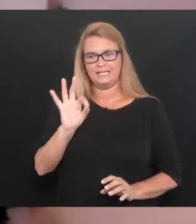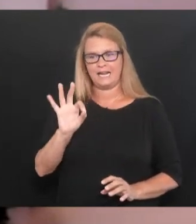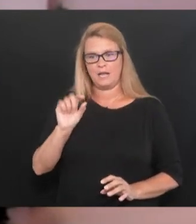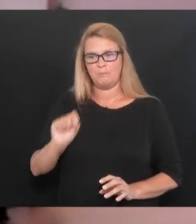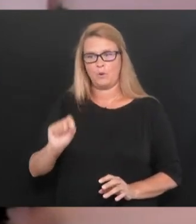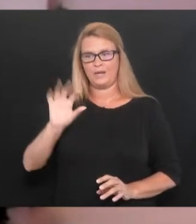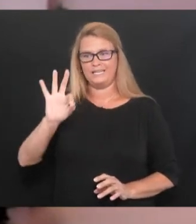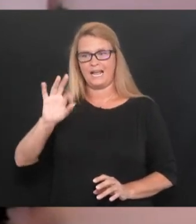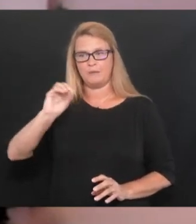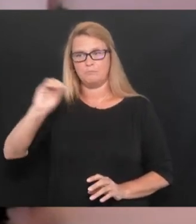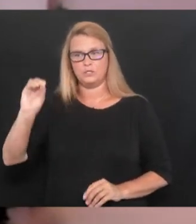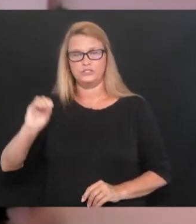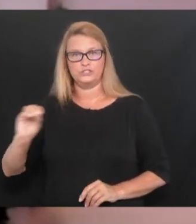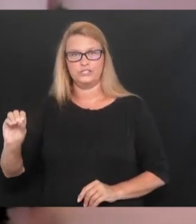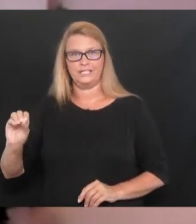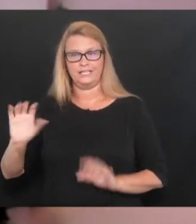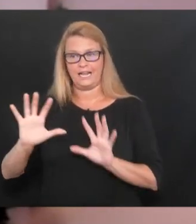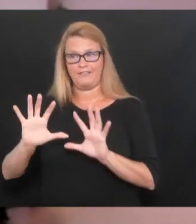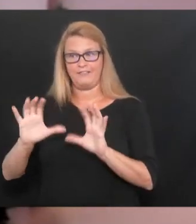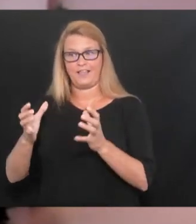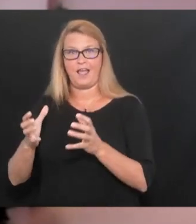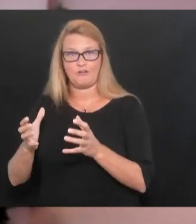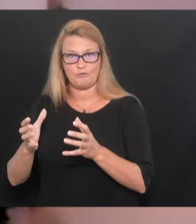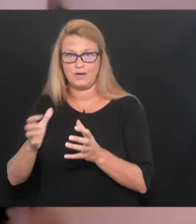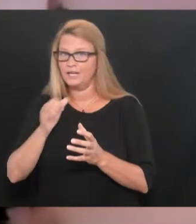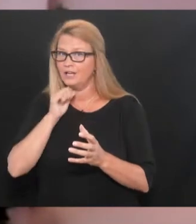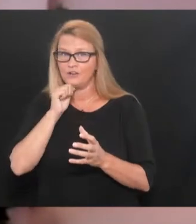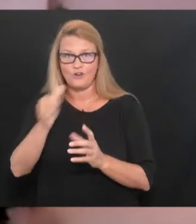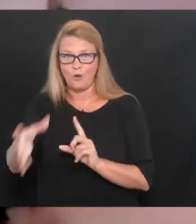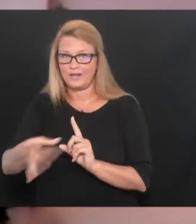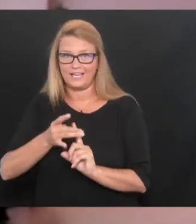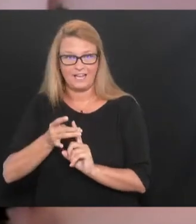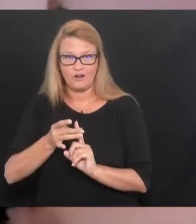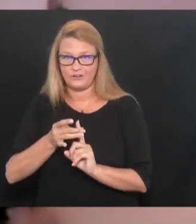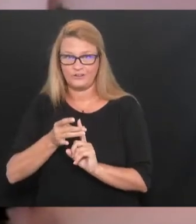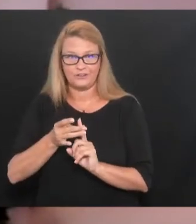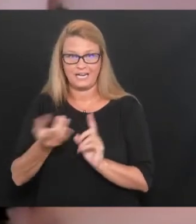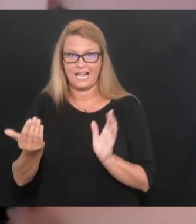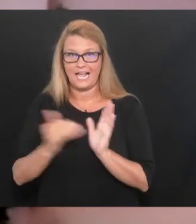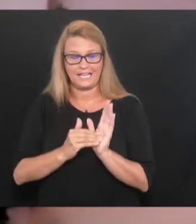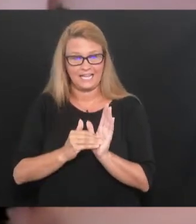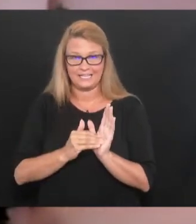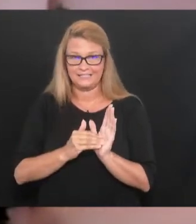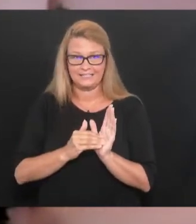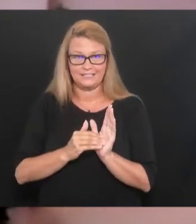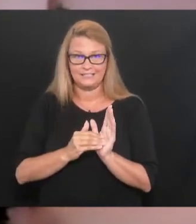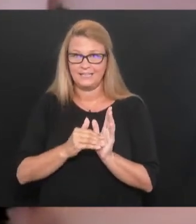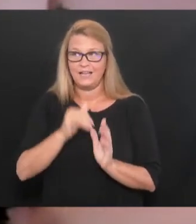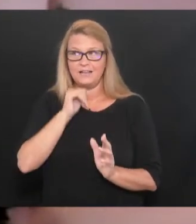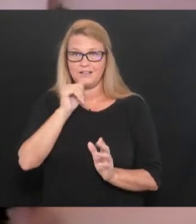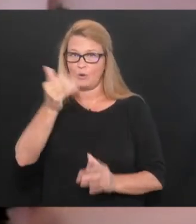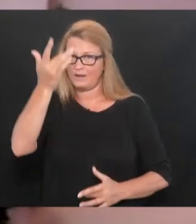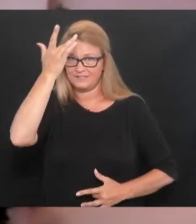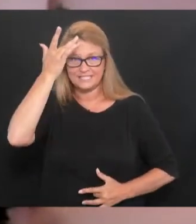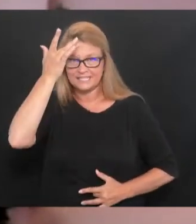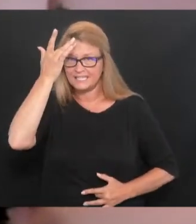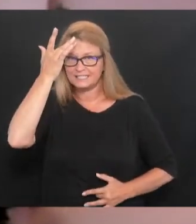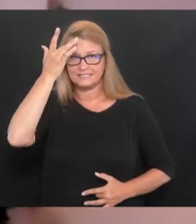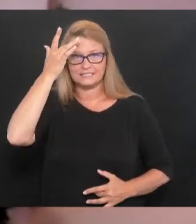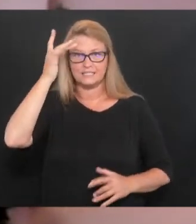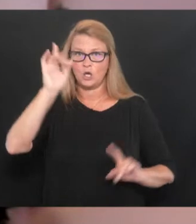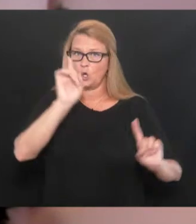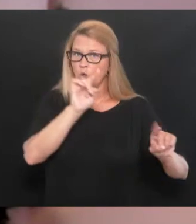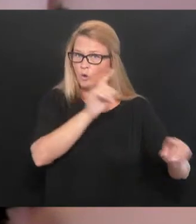99.9% of people in that category do not get reinfected with COVID-19 and do not get sick, do not go into